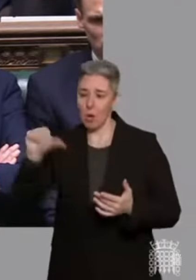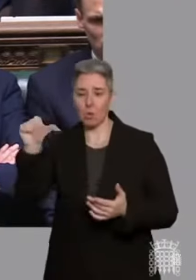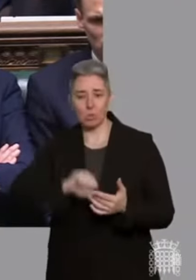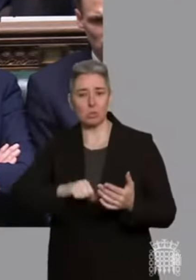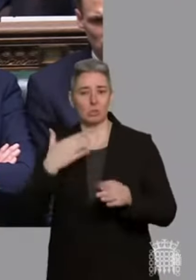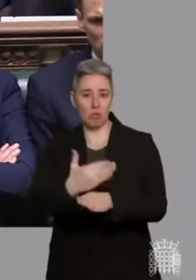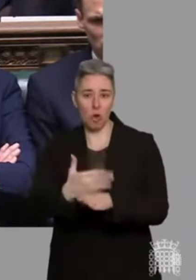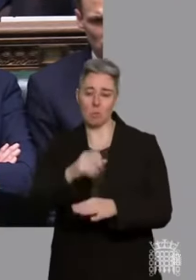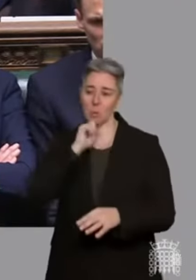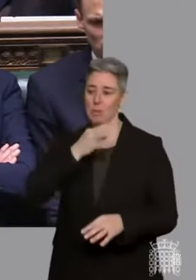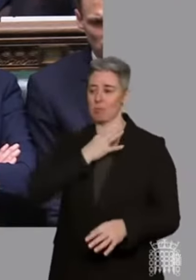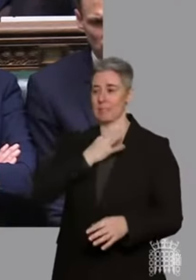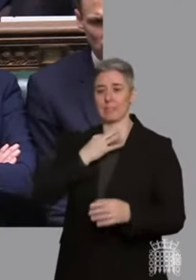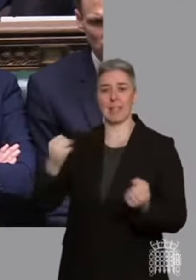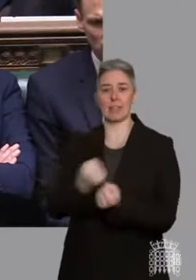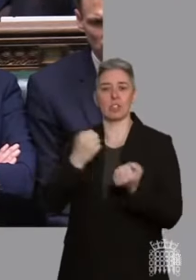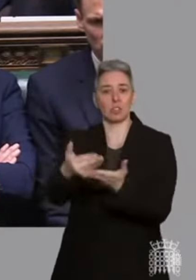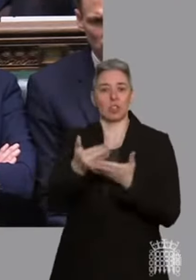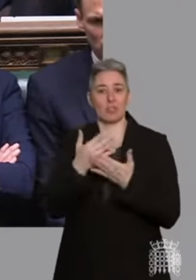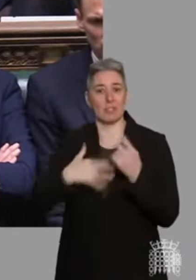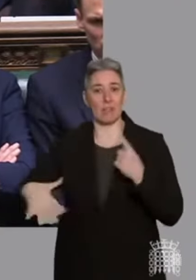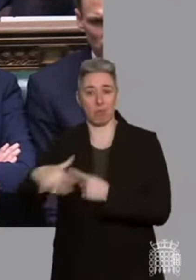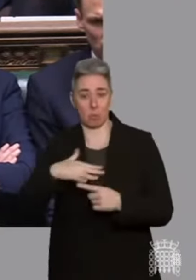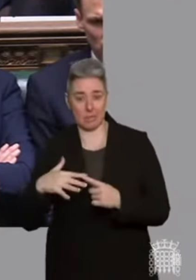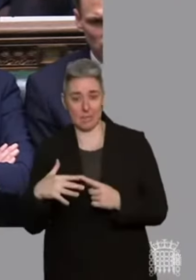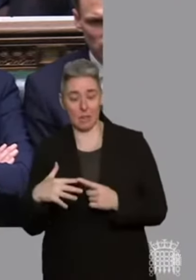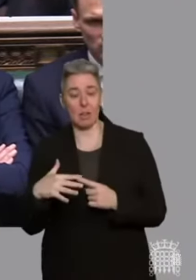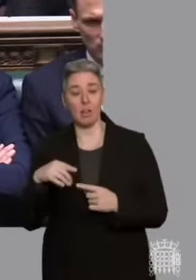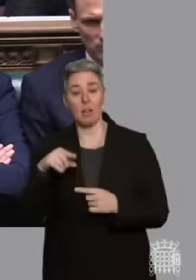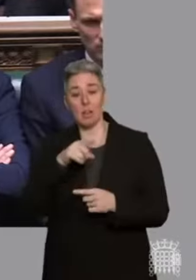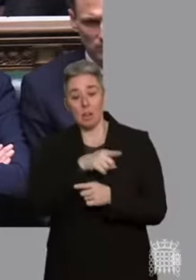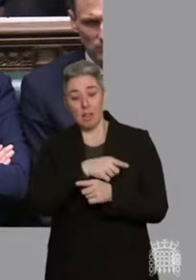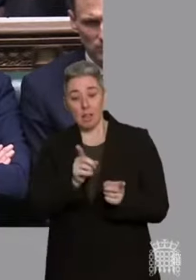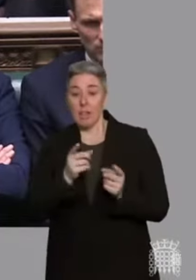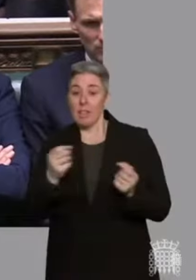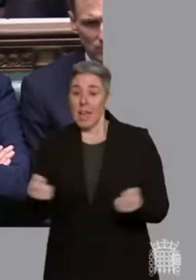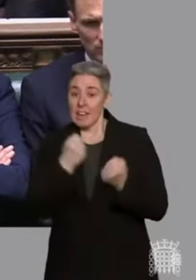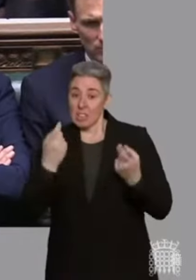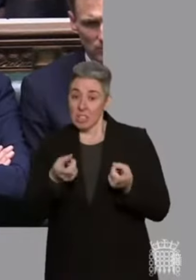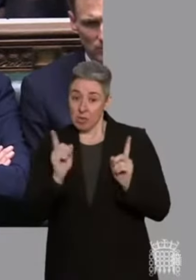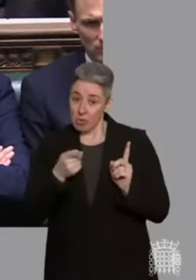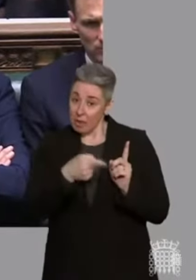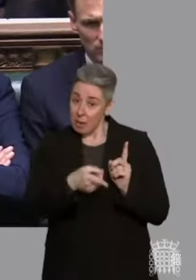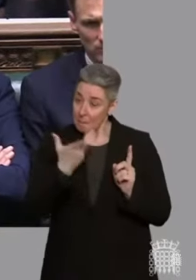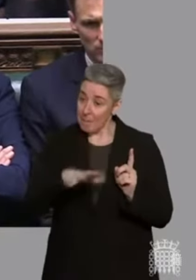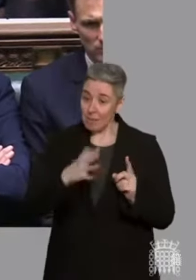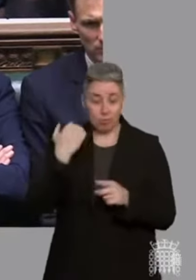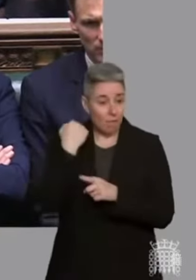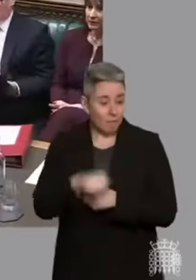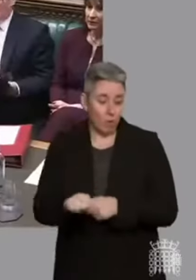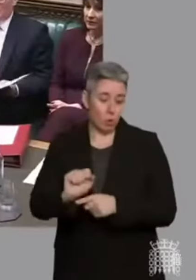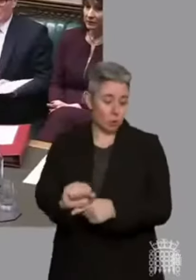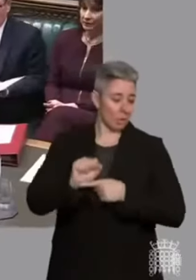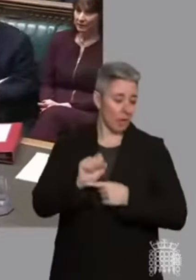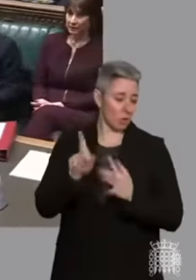Energy Secretary refuse to defend UK interests because he's funded by billionaire